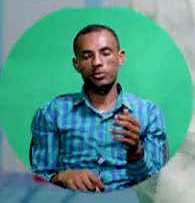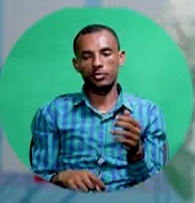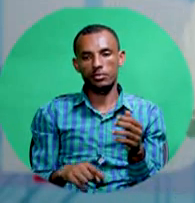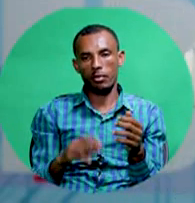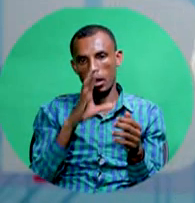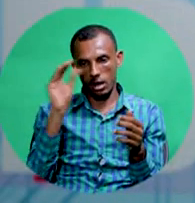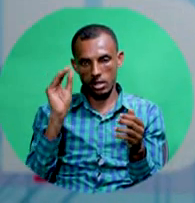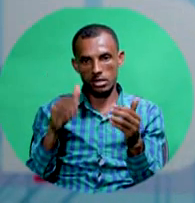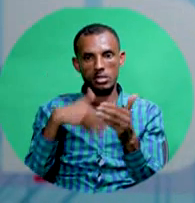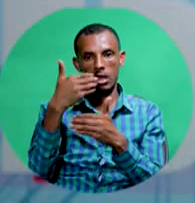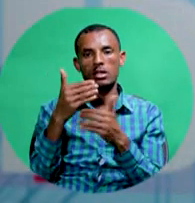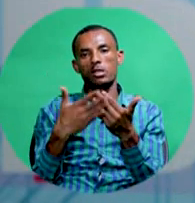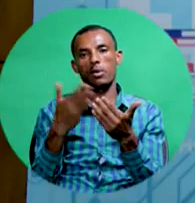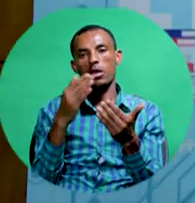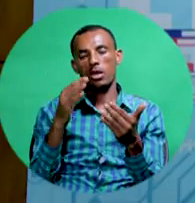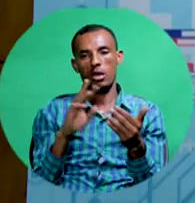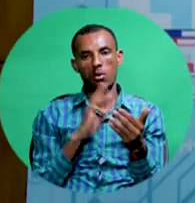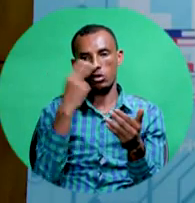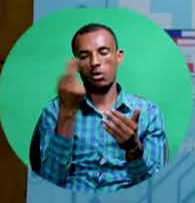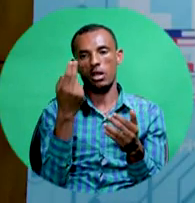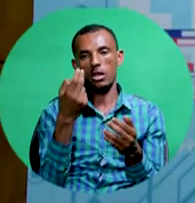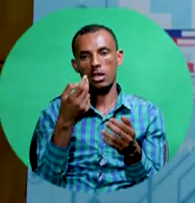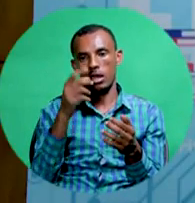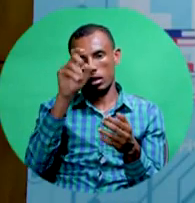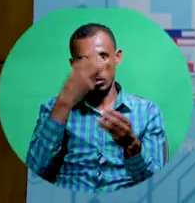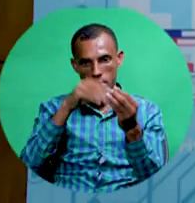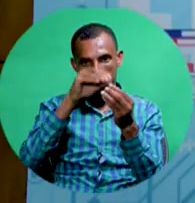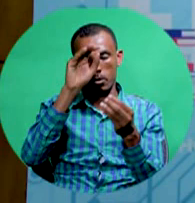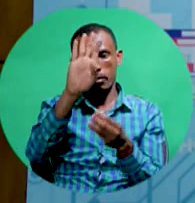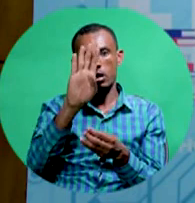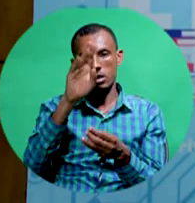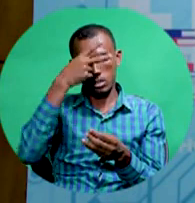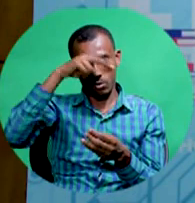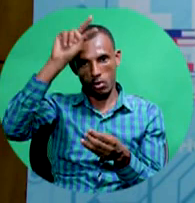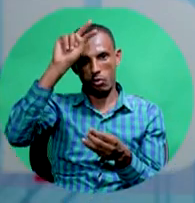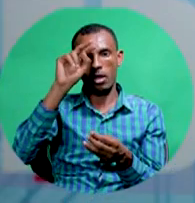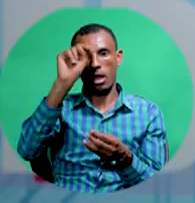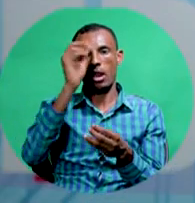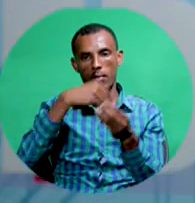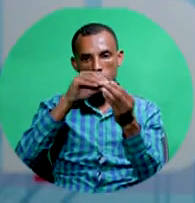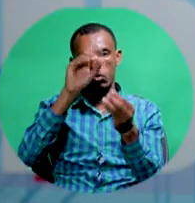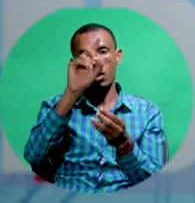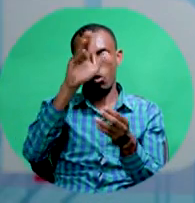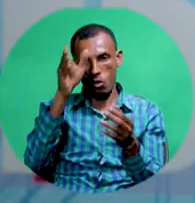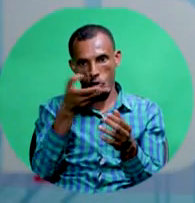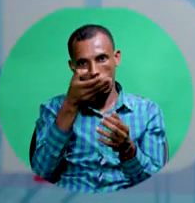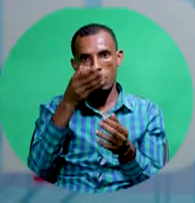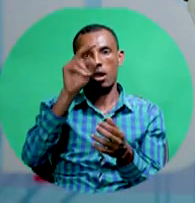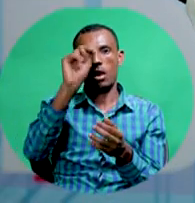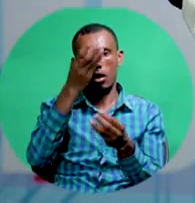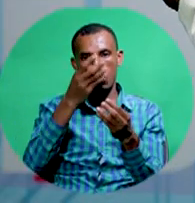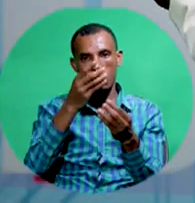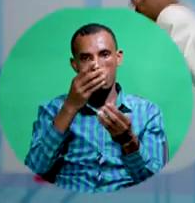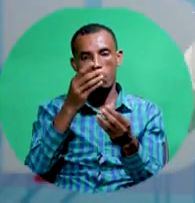a, and then simply, as usual, simply x plus b the power of n plus 1 over n